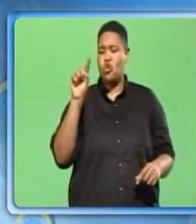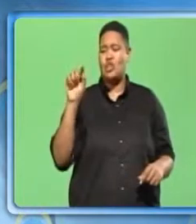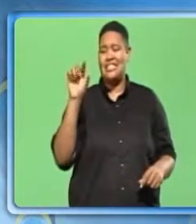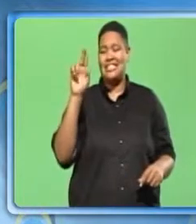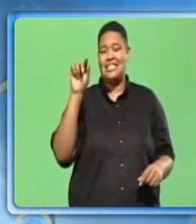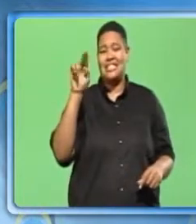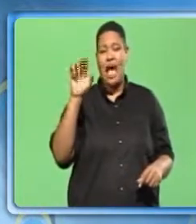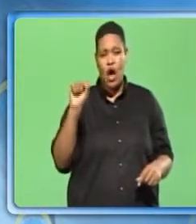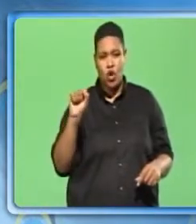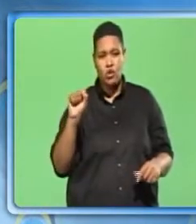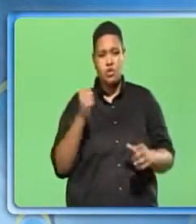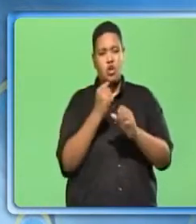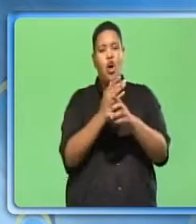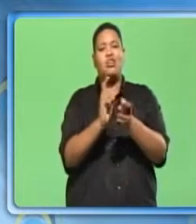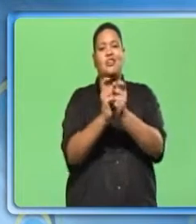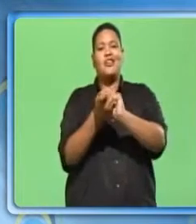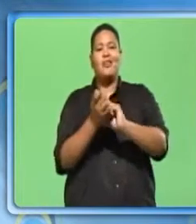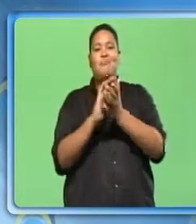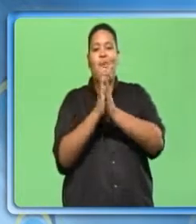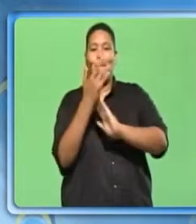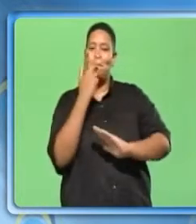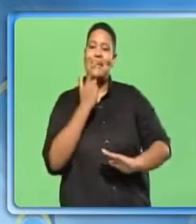pink.